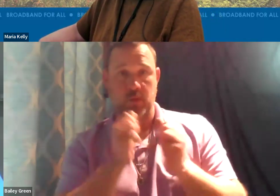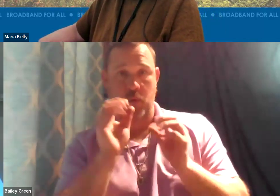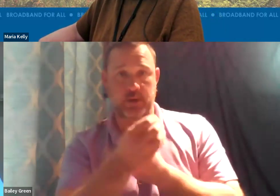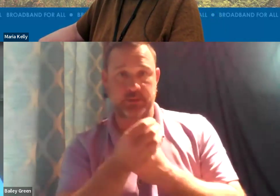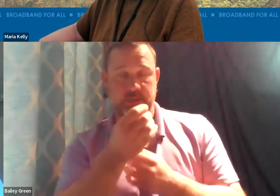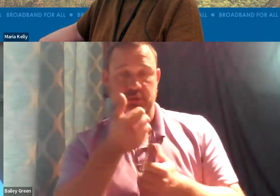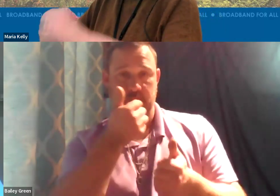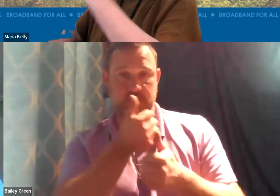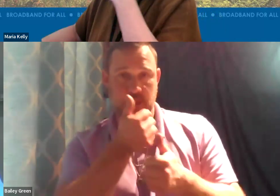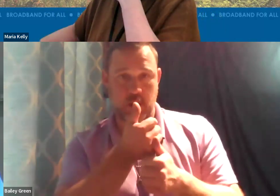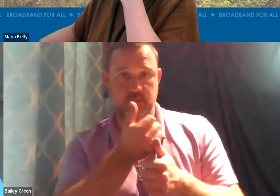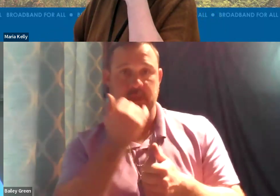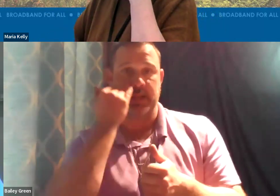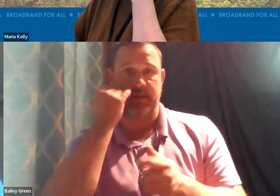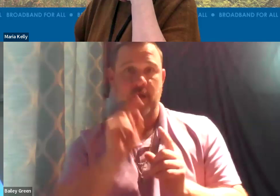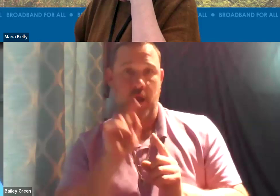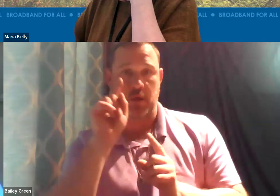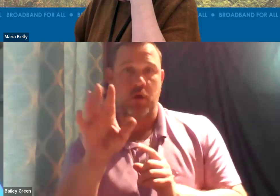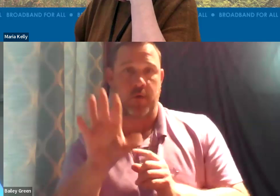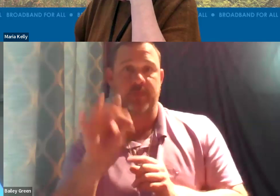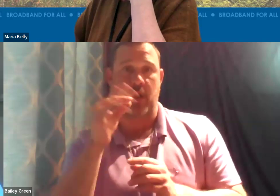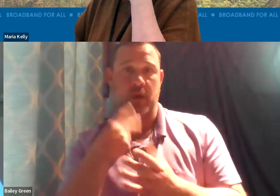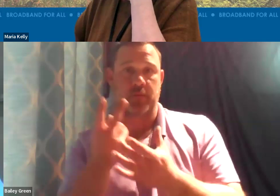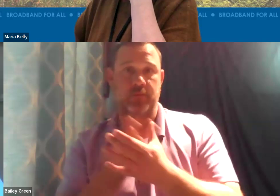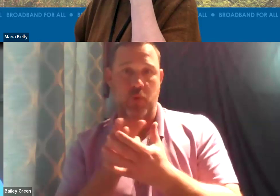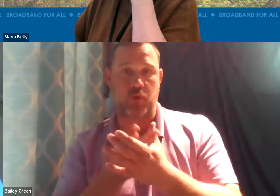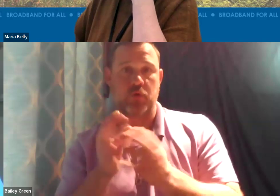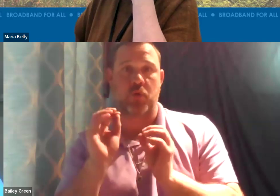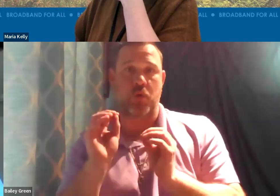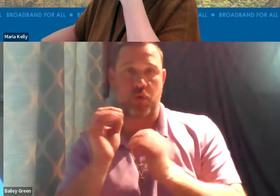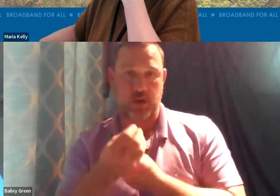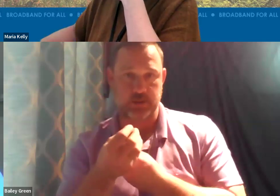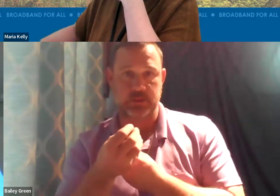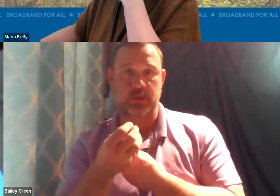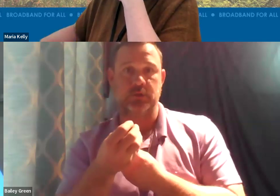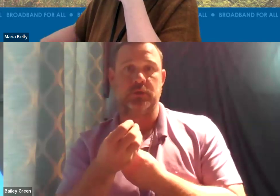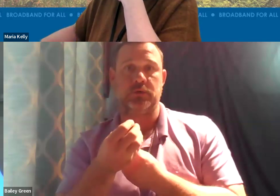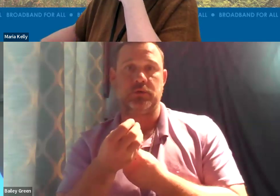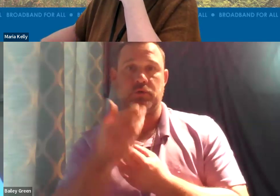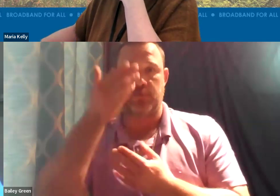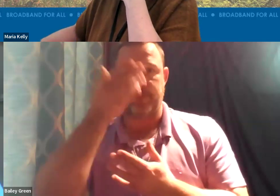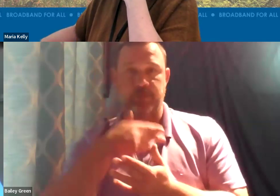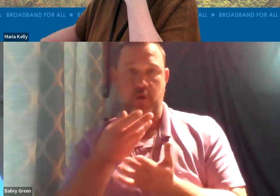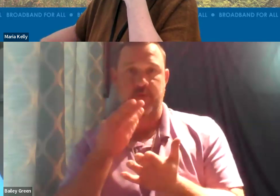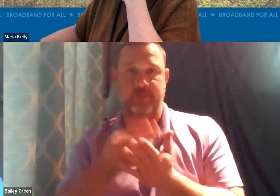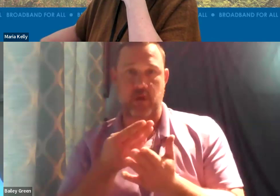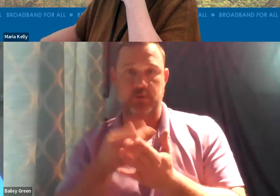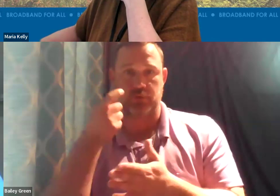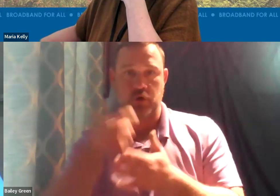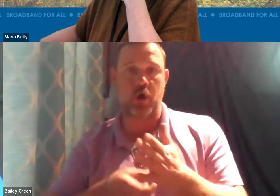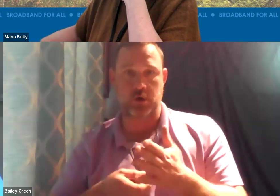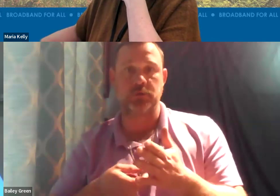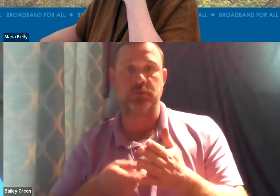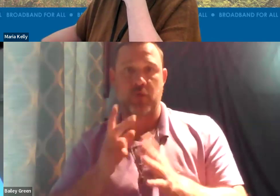own? And if I go out and find my own partner organization to upfront the funds that it costs to do this